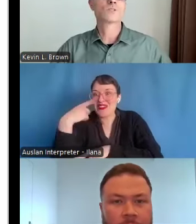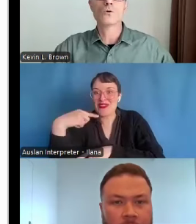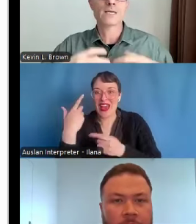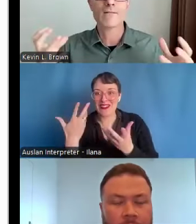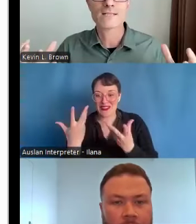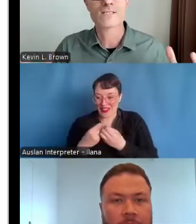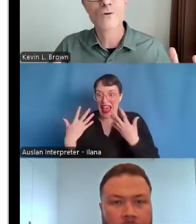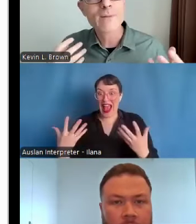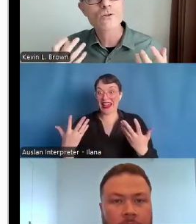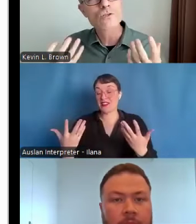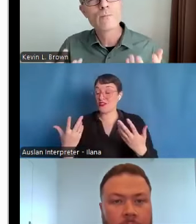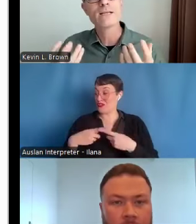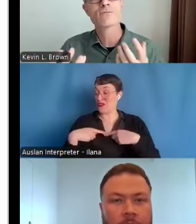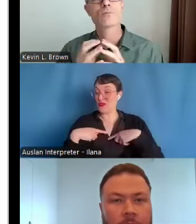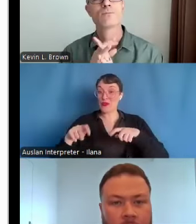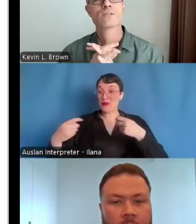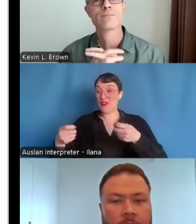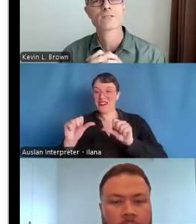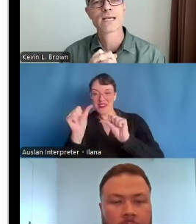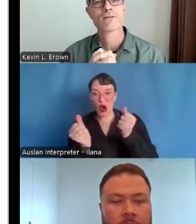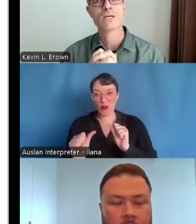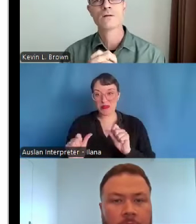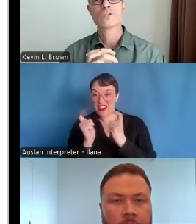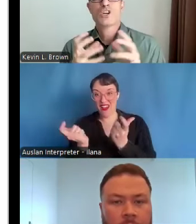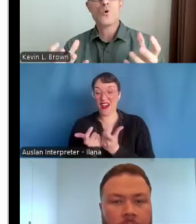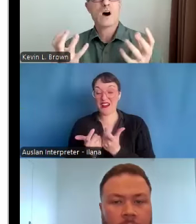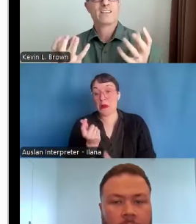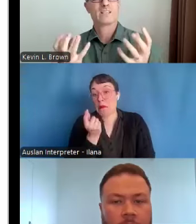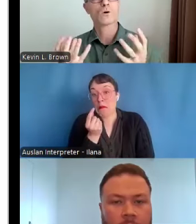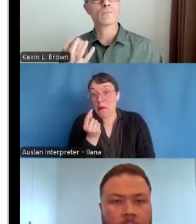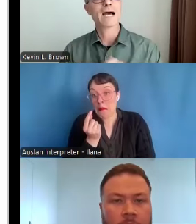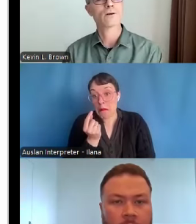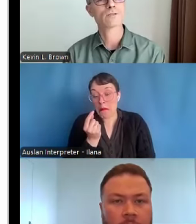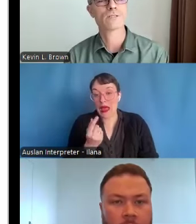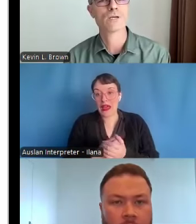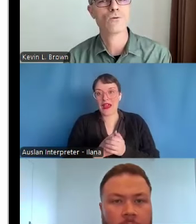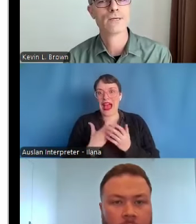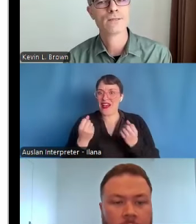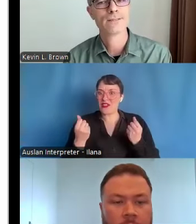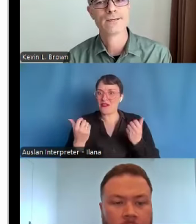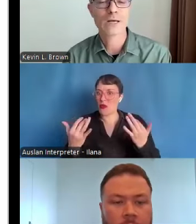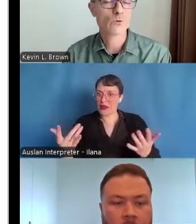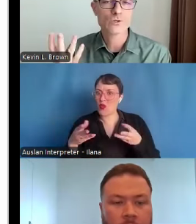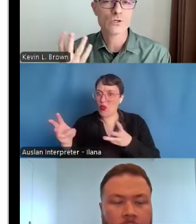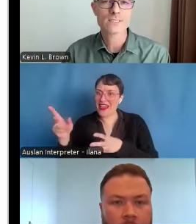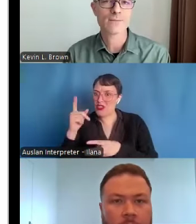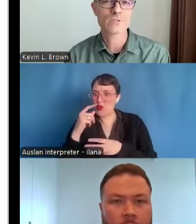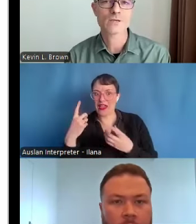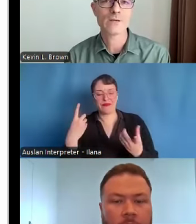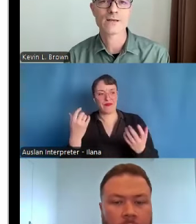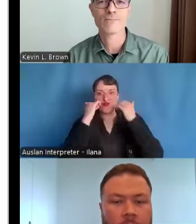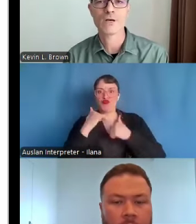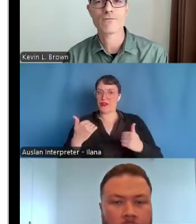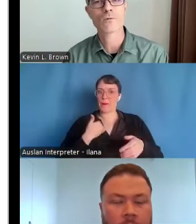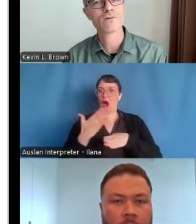offer sculpting classes, right? I mean, there's so many different problem statements to kind of show why this work matters. And so those are two examples. It